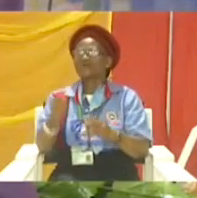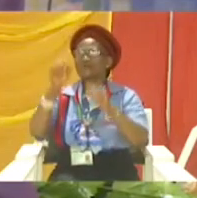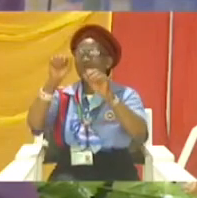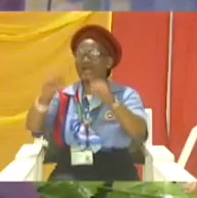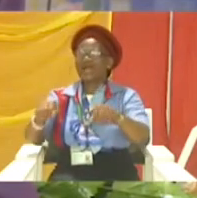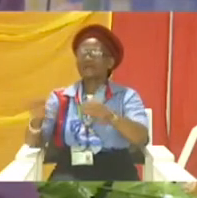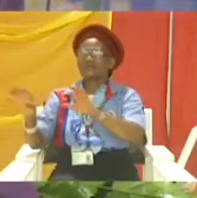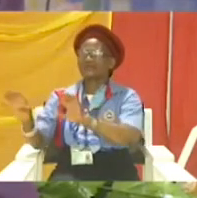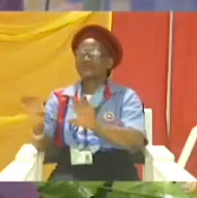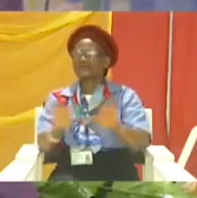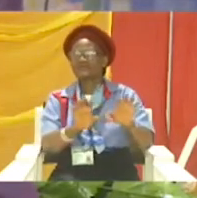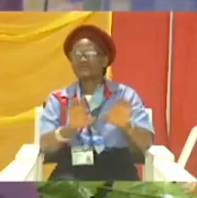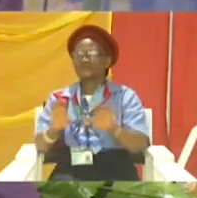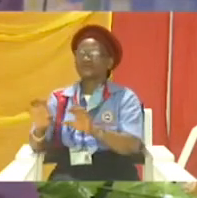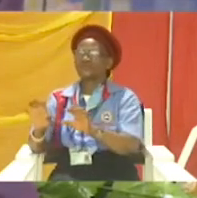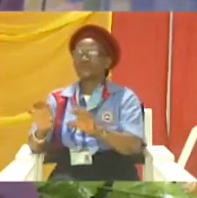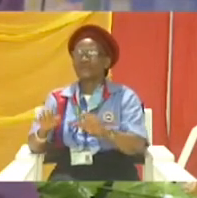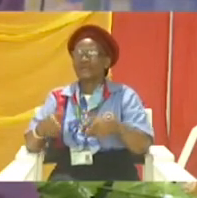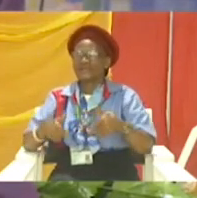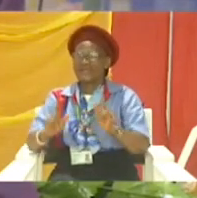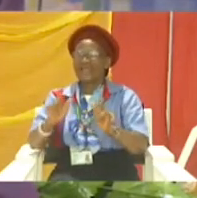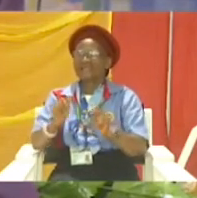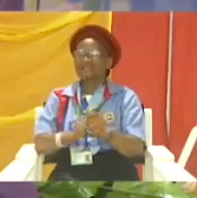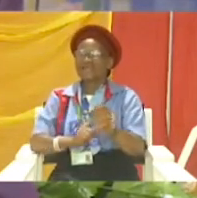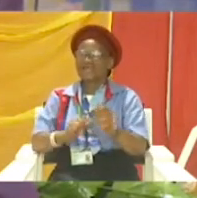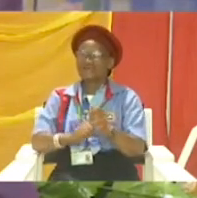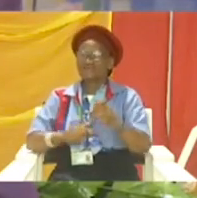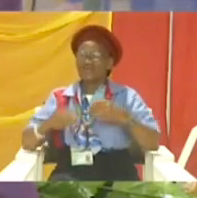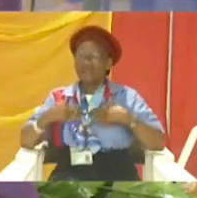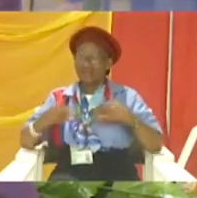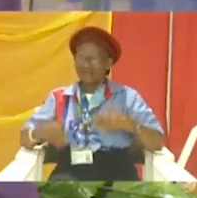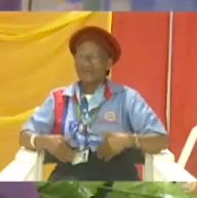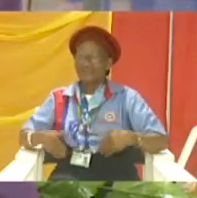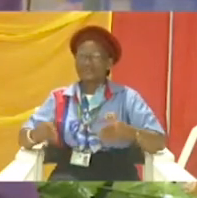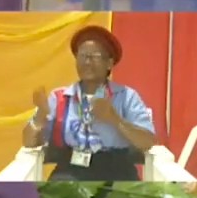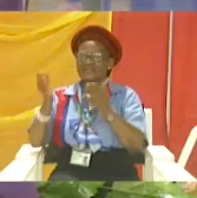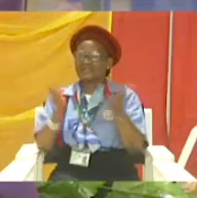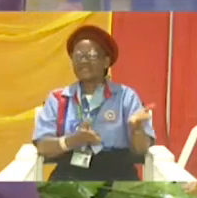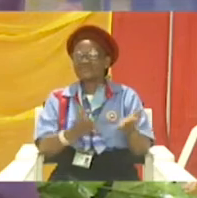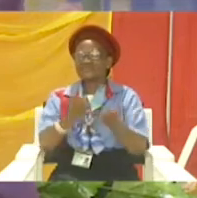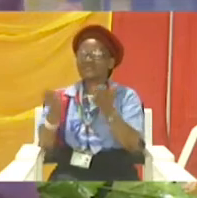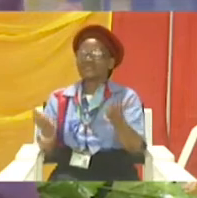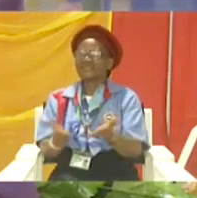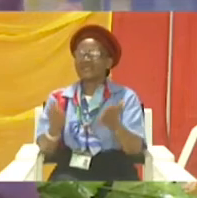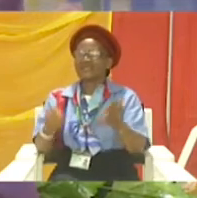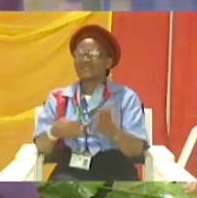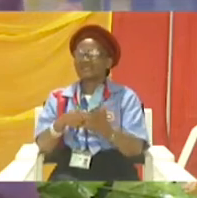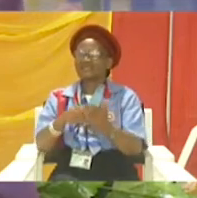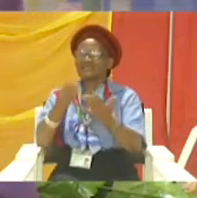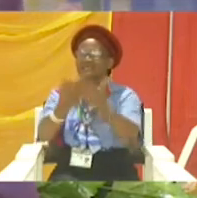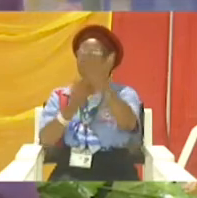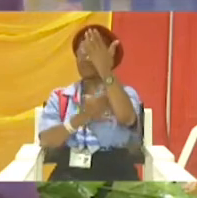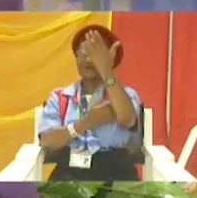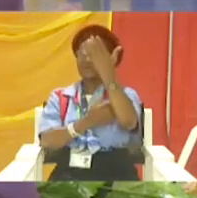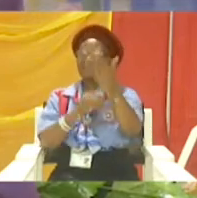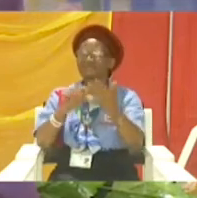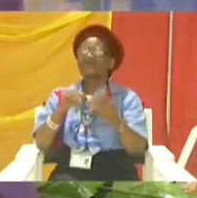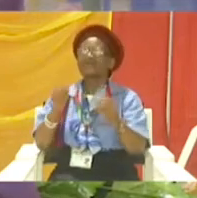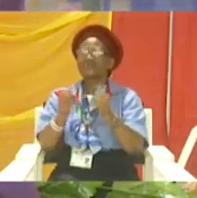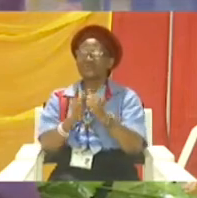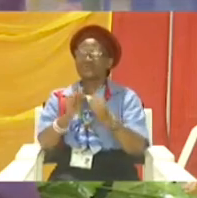do. Let everybody leave here this morning with a new